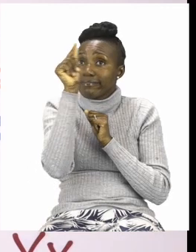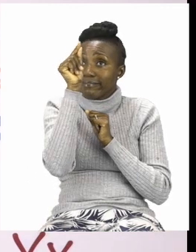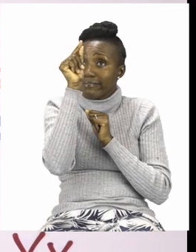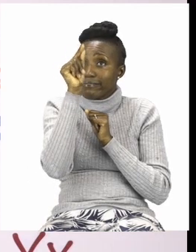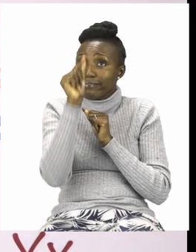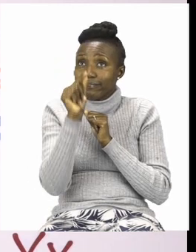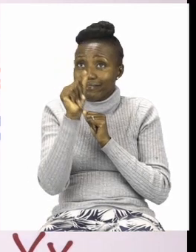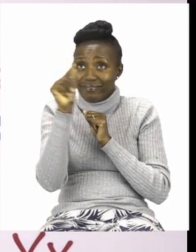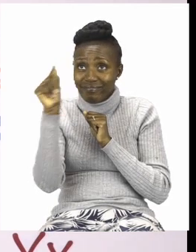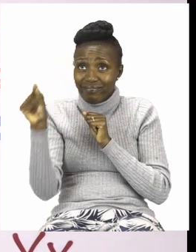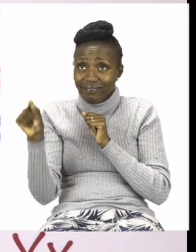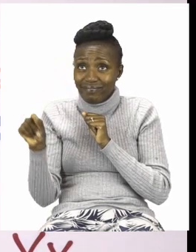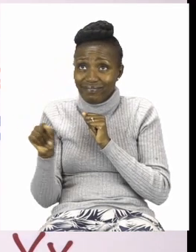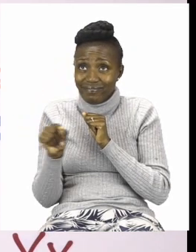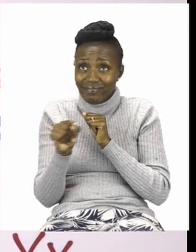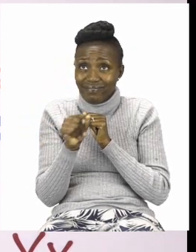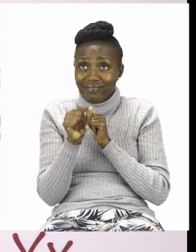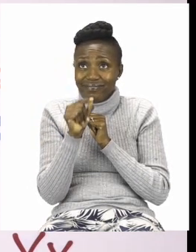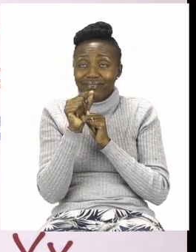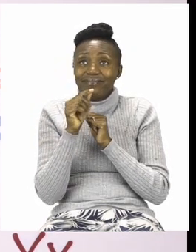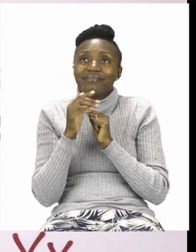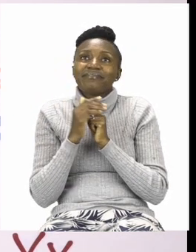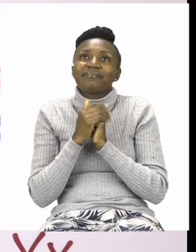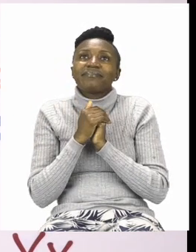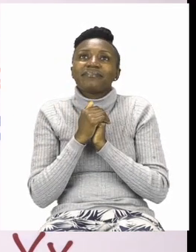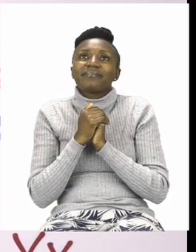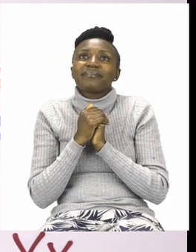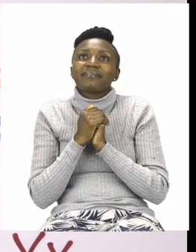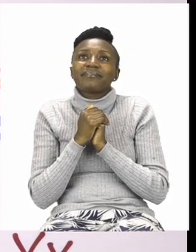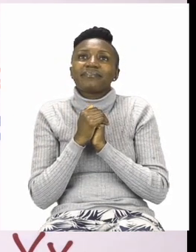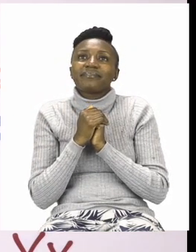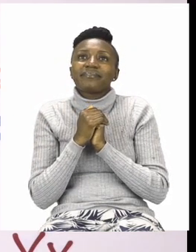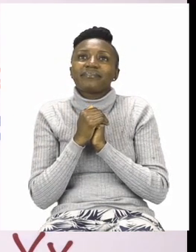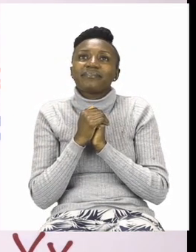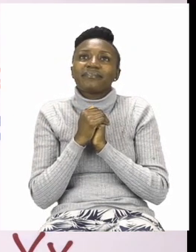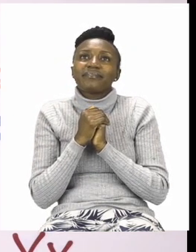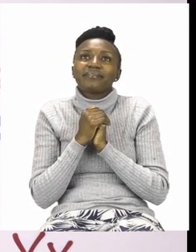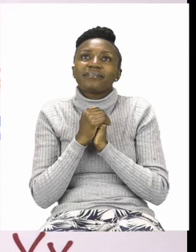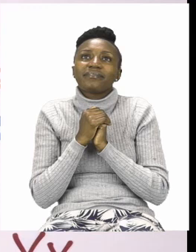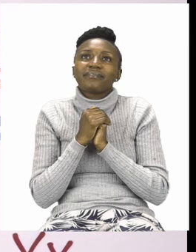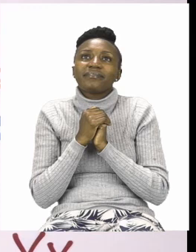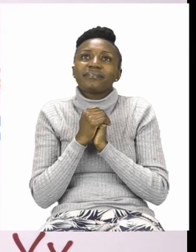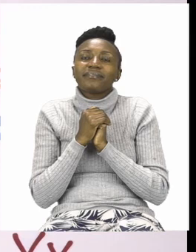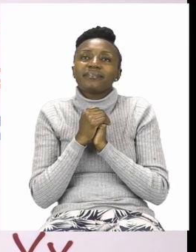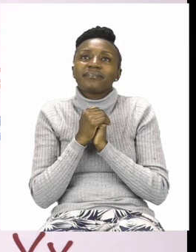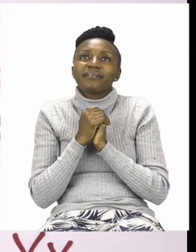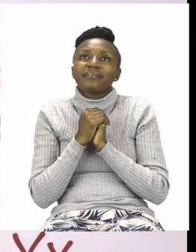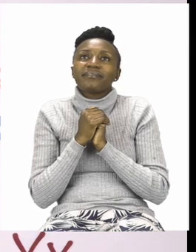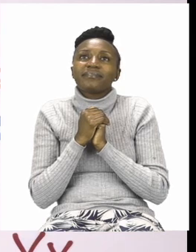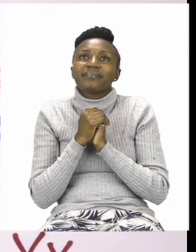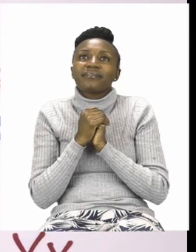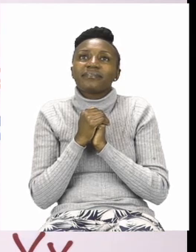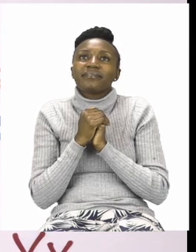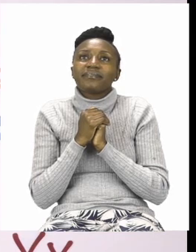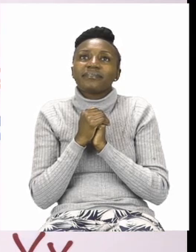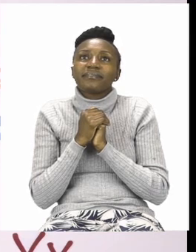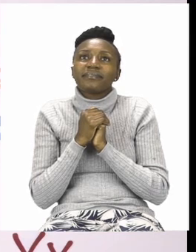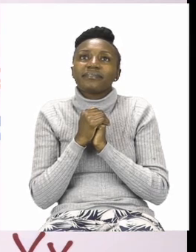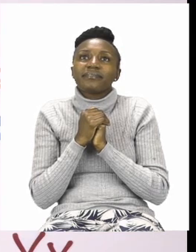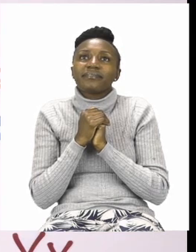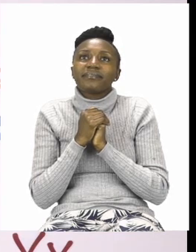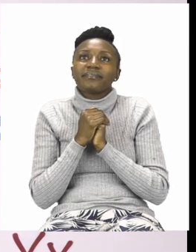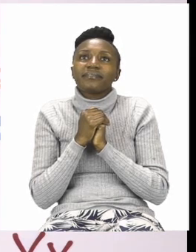hand. We'll start by going across with his cap, down with his neck